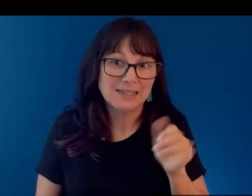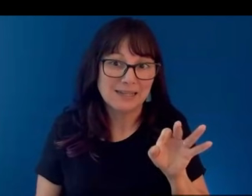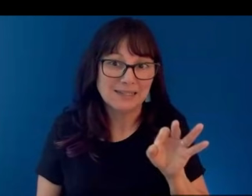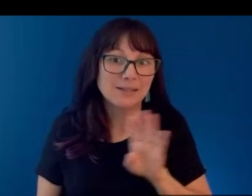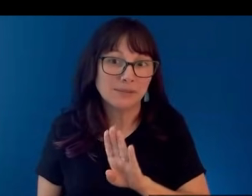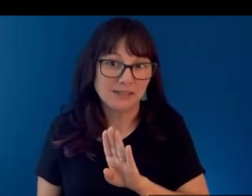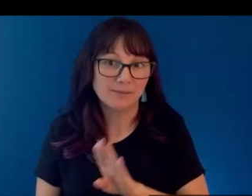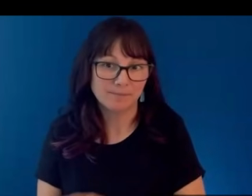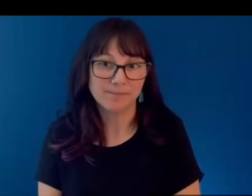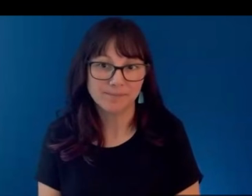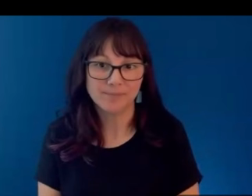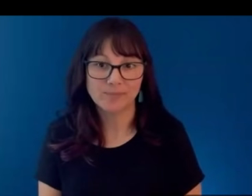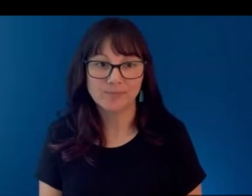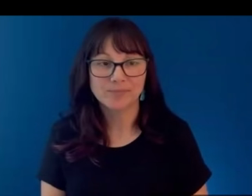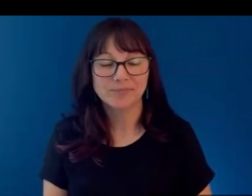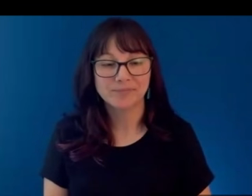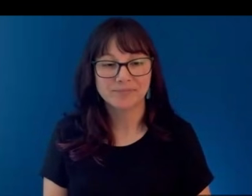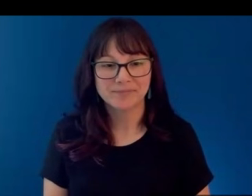status.